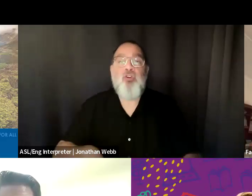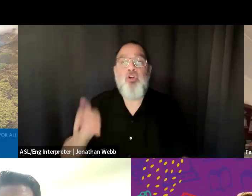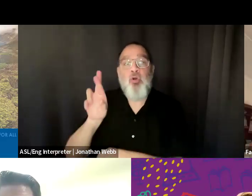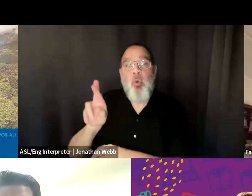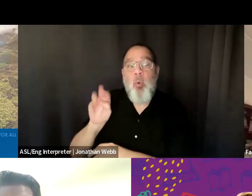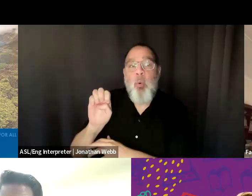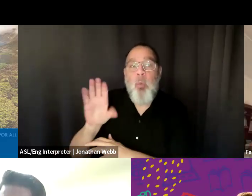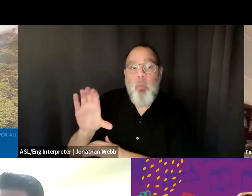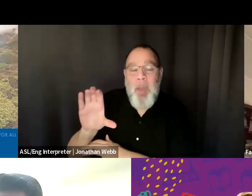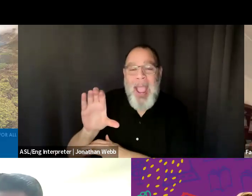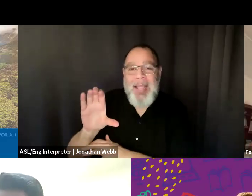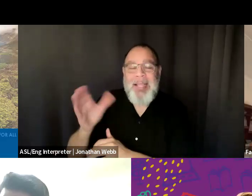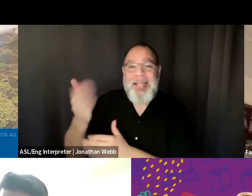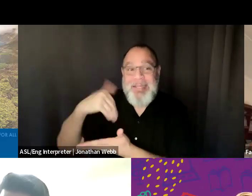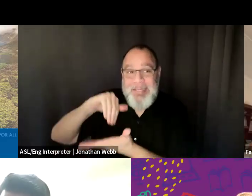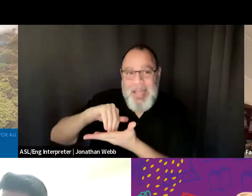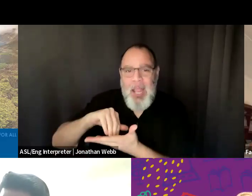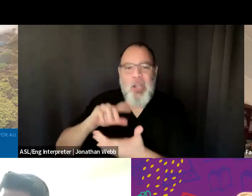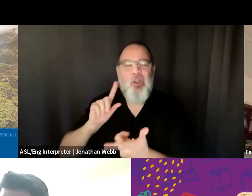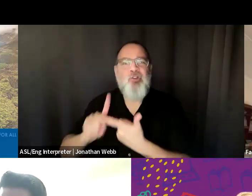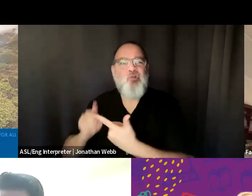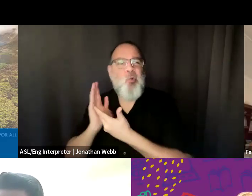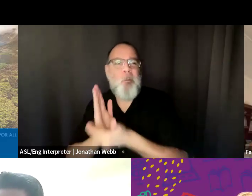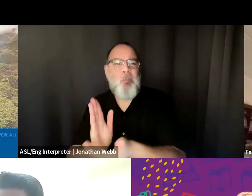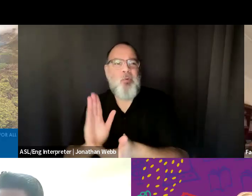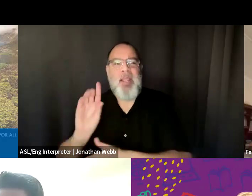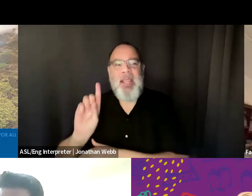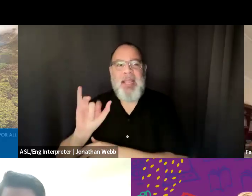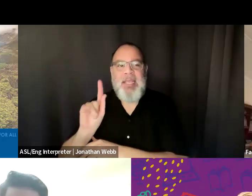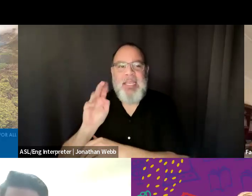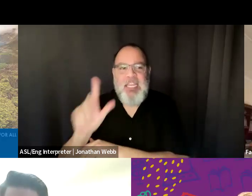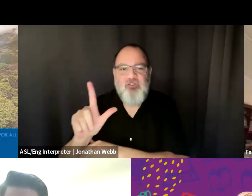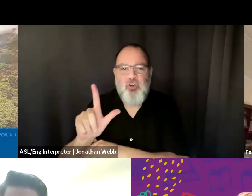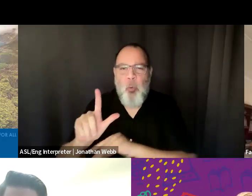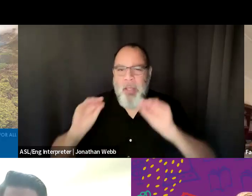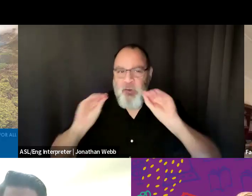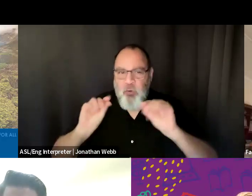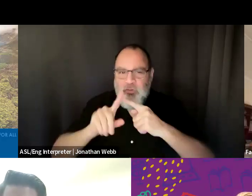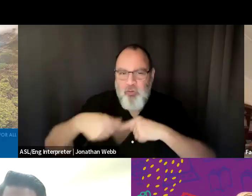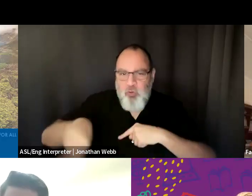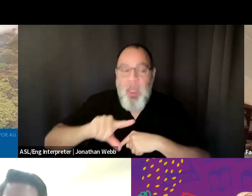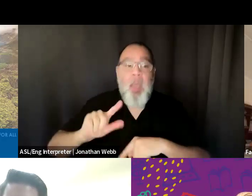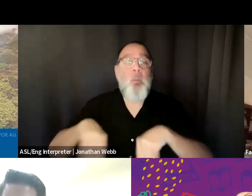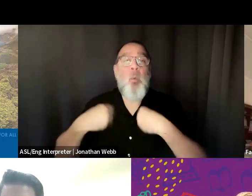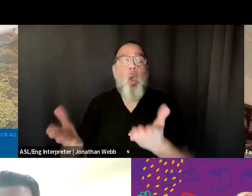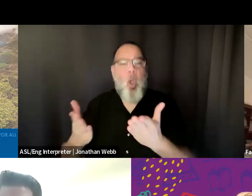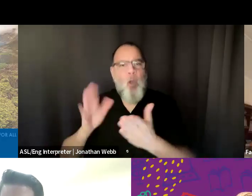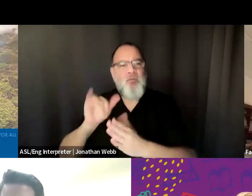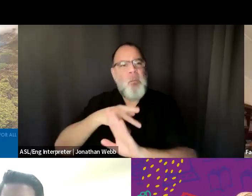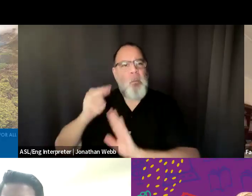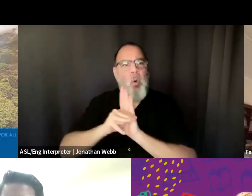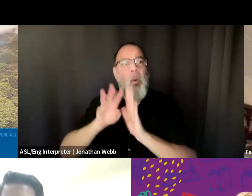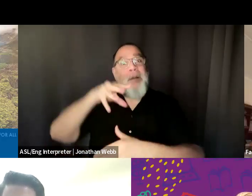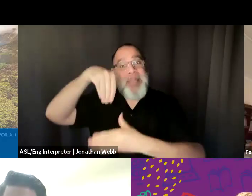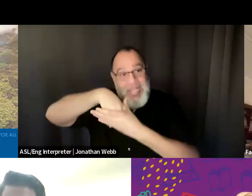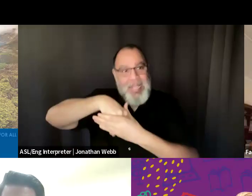uh, our digital instruction to them. Not only do we offer digital literacy programs within the library that you could sign